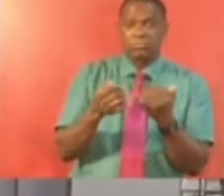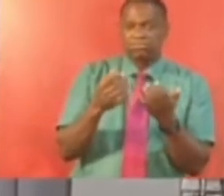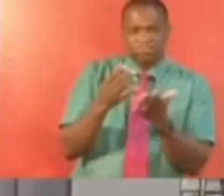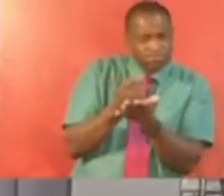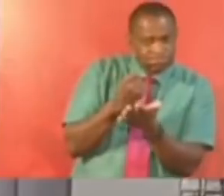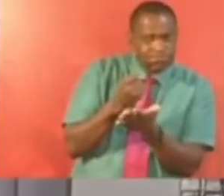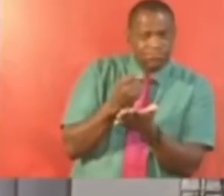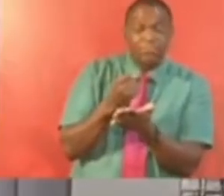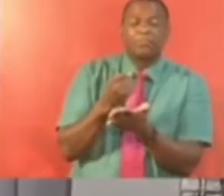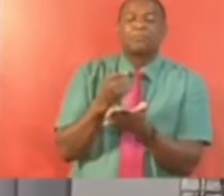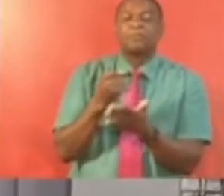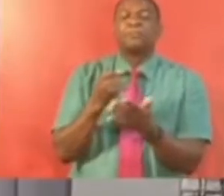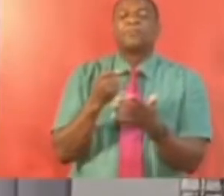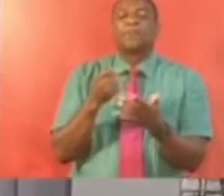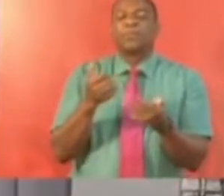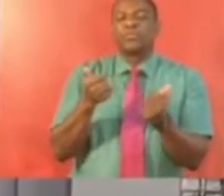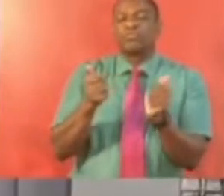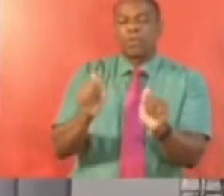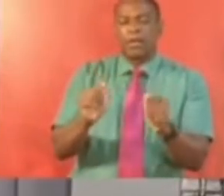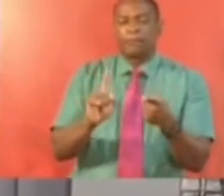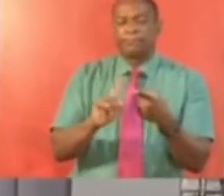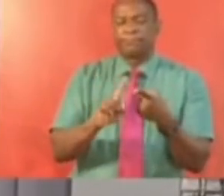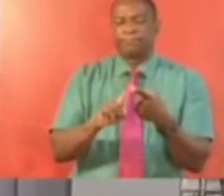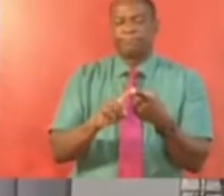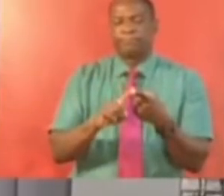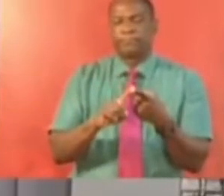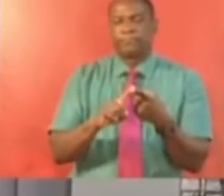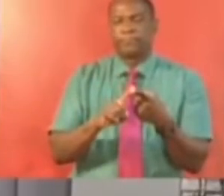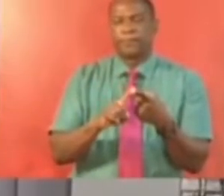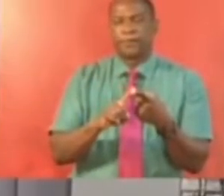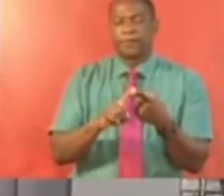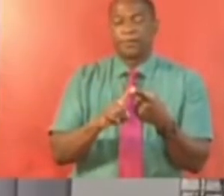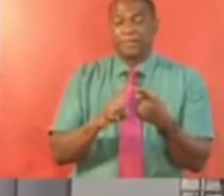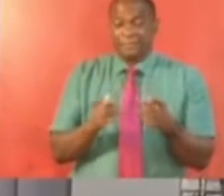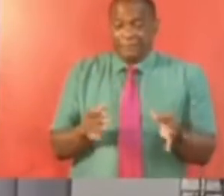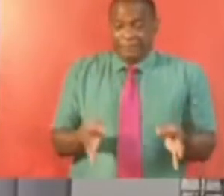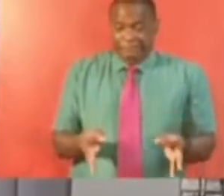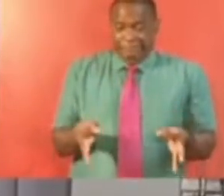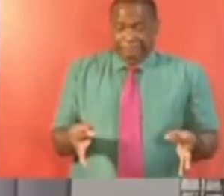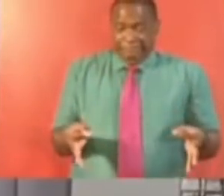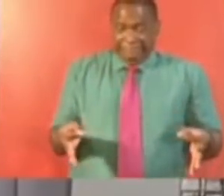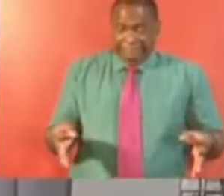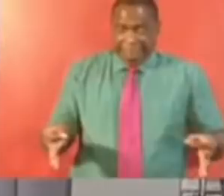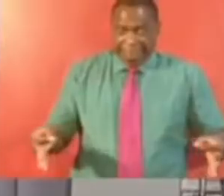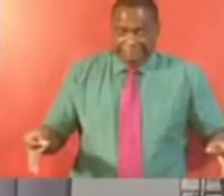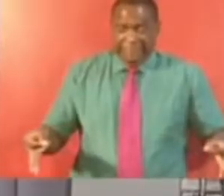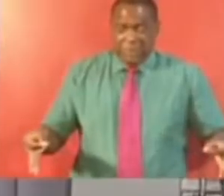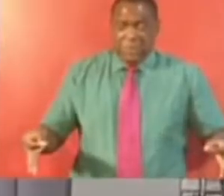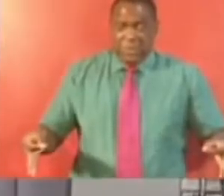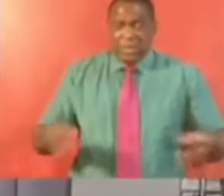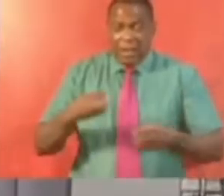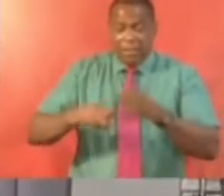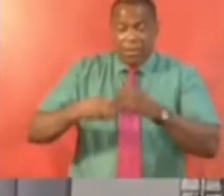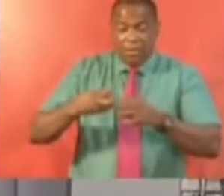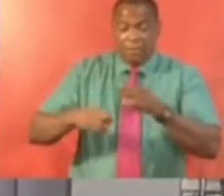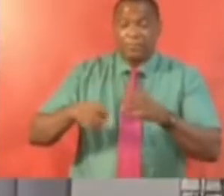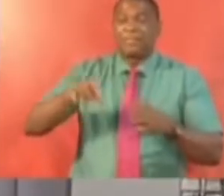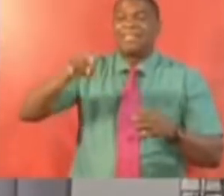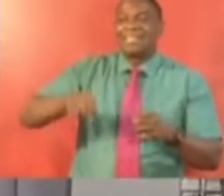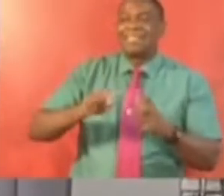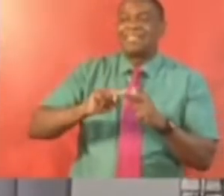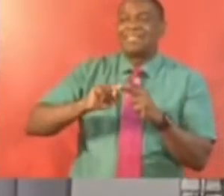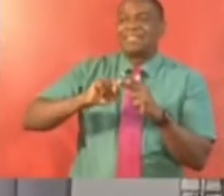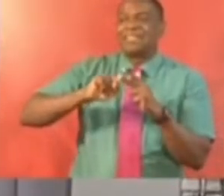1, recognizing that we have to treat obesity from the womb to the